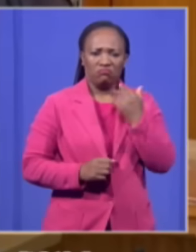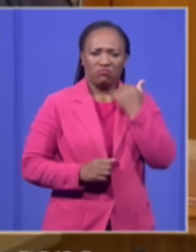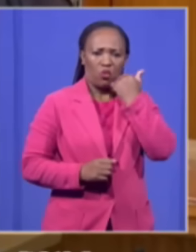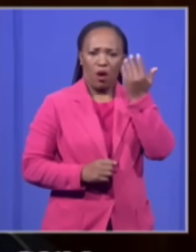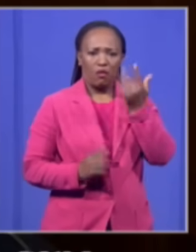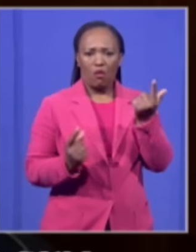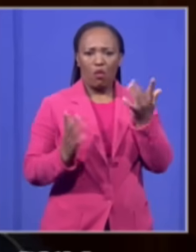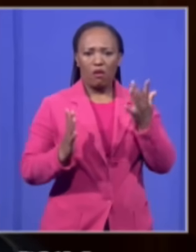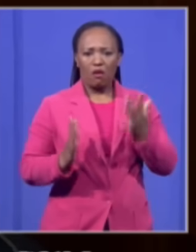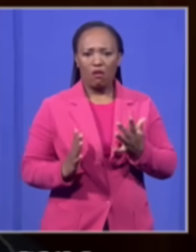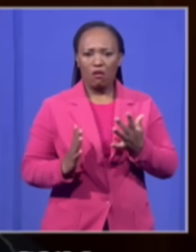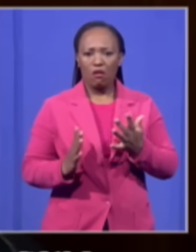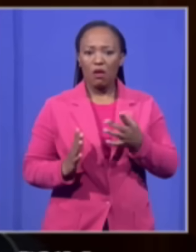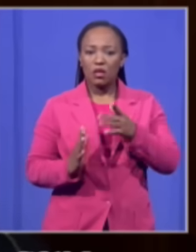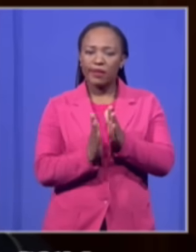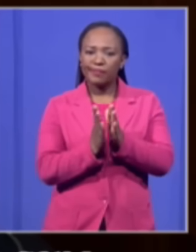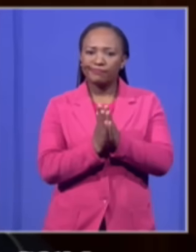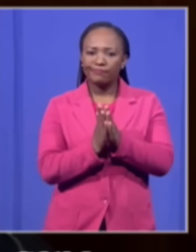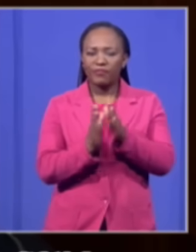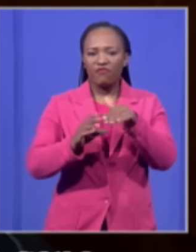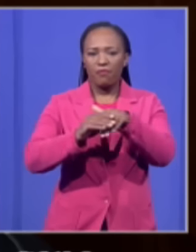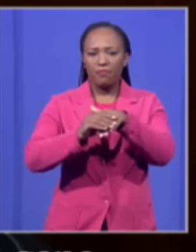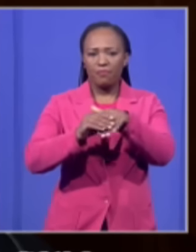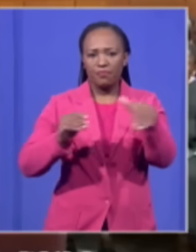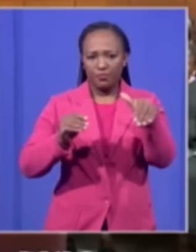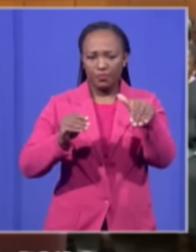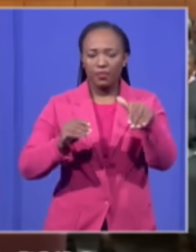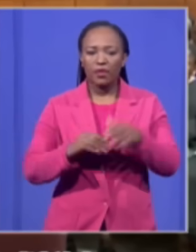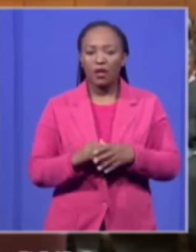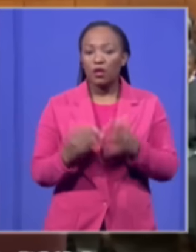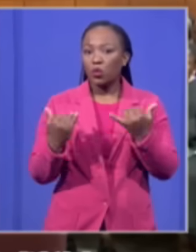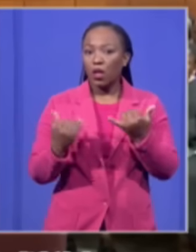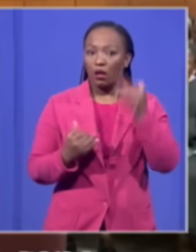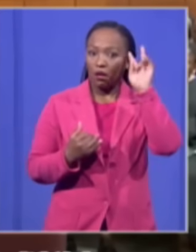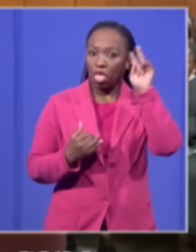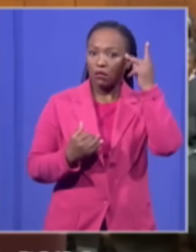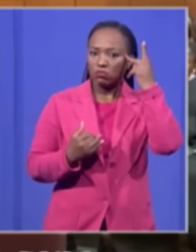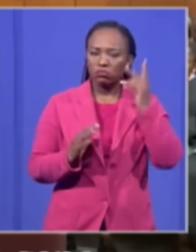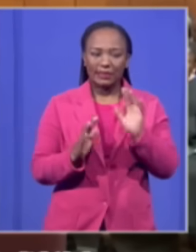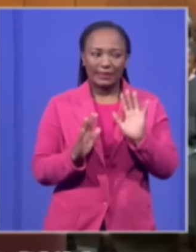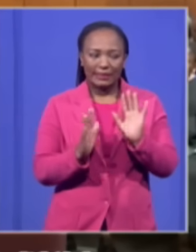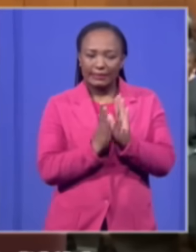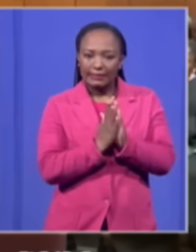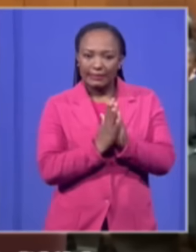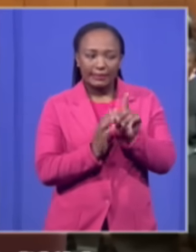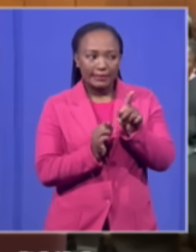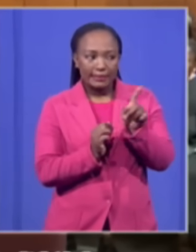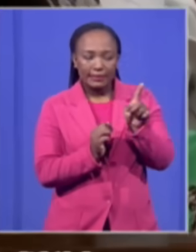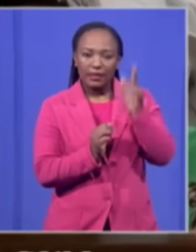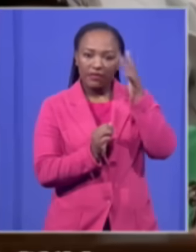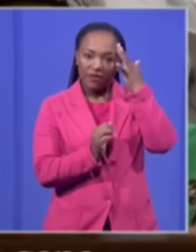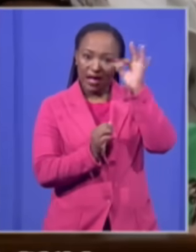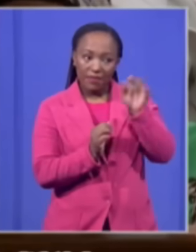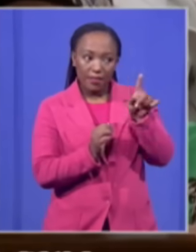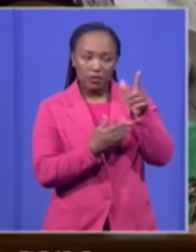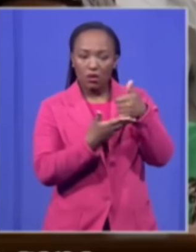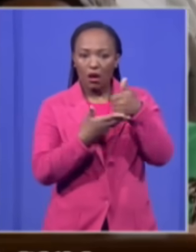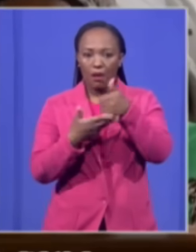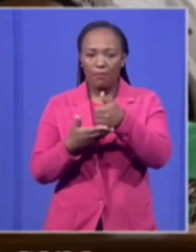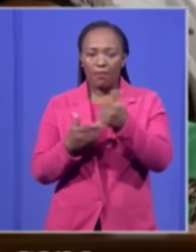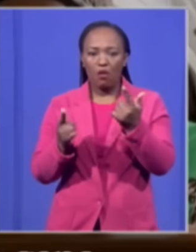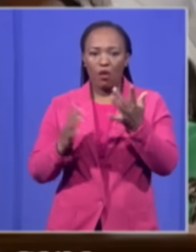mme o na puaganya kopo ya beili. Gompieno o fetogile mme o kopa thuso ya semolao. Magistrata o